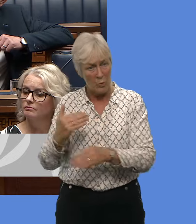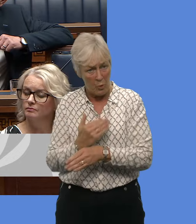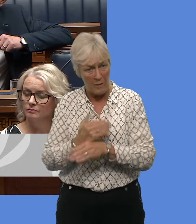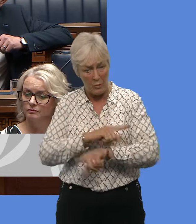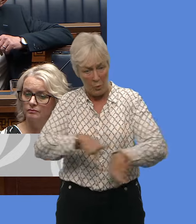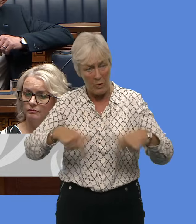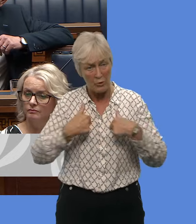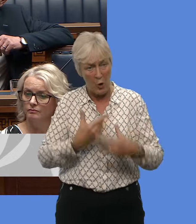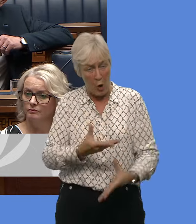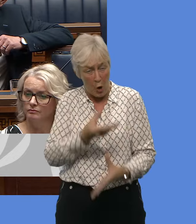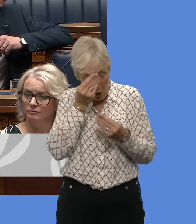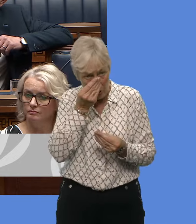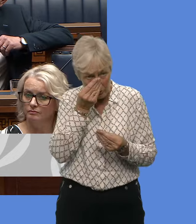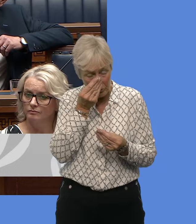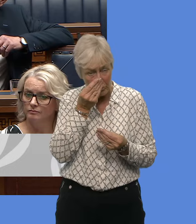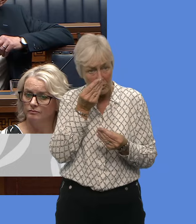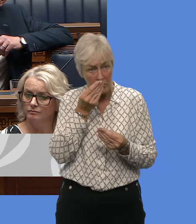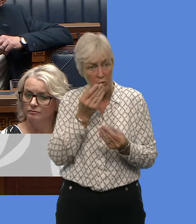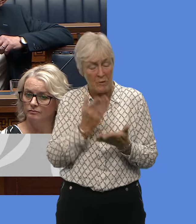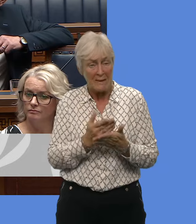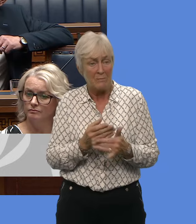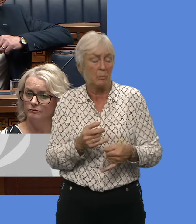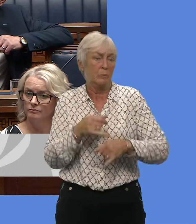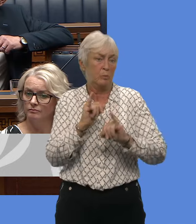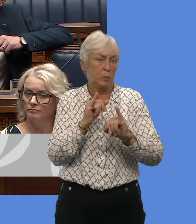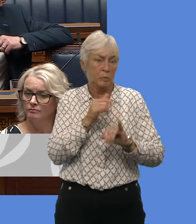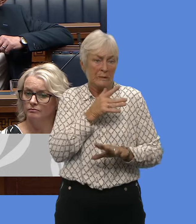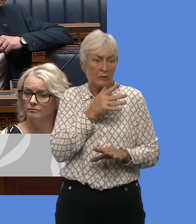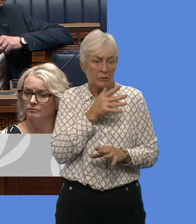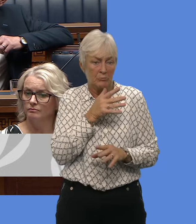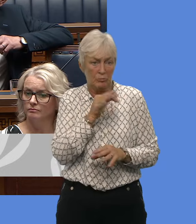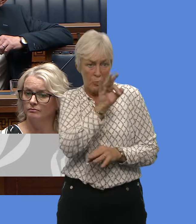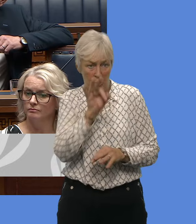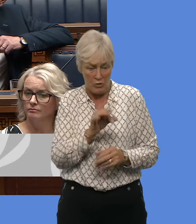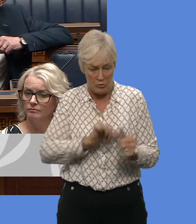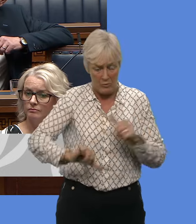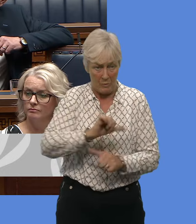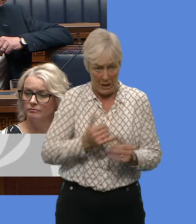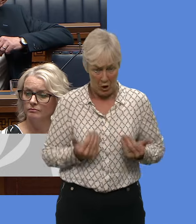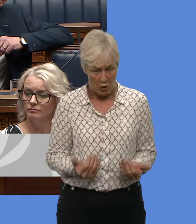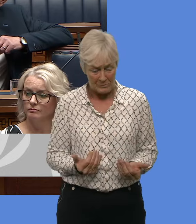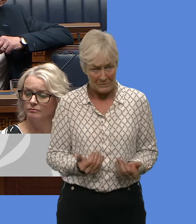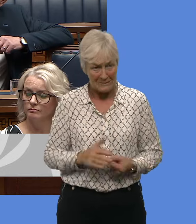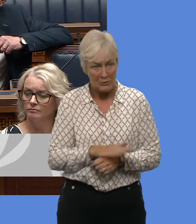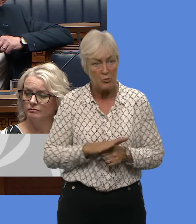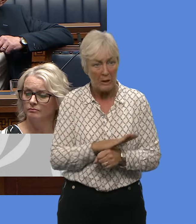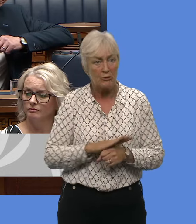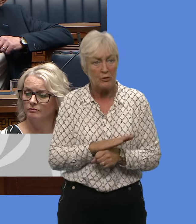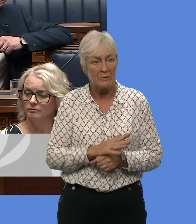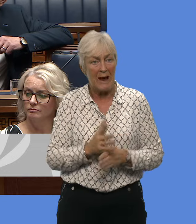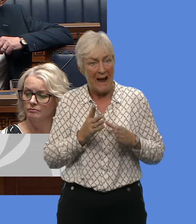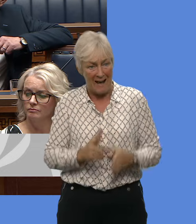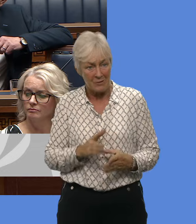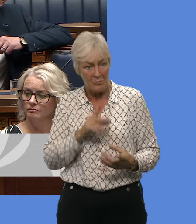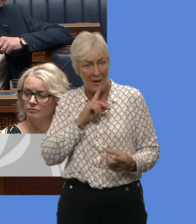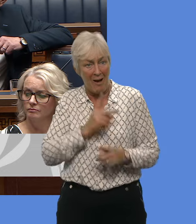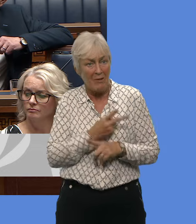learn those lessons. There are serious questions at the current situation. It has to be